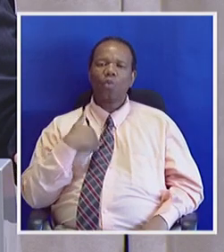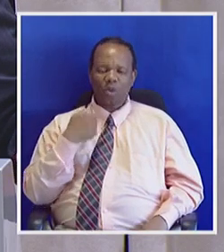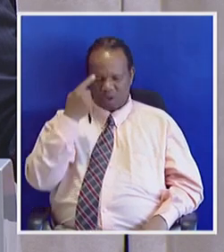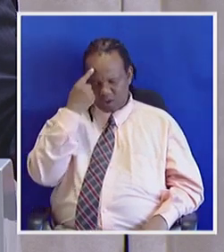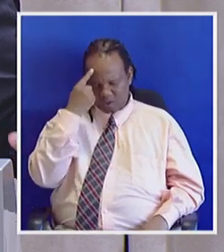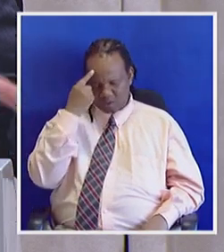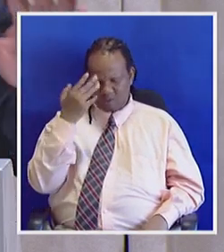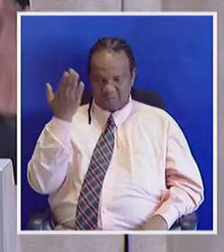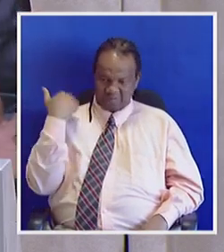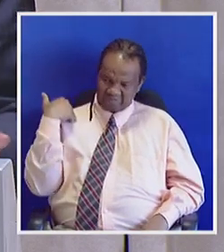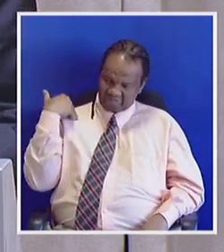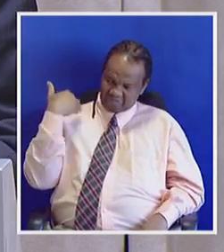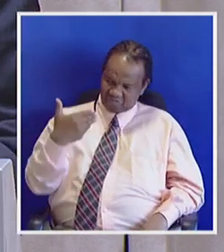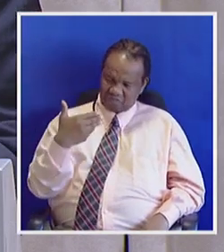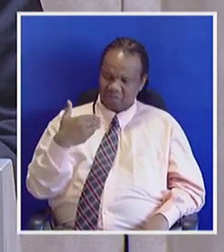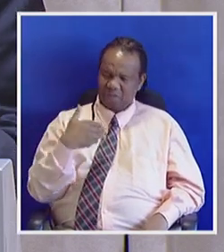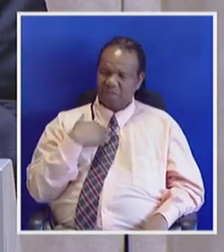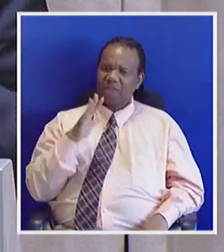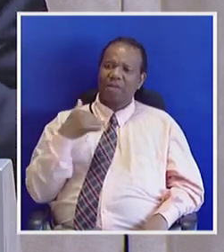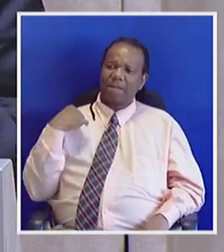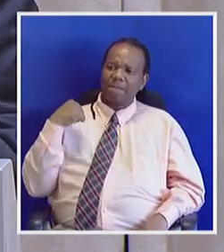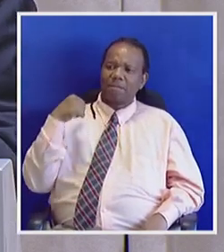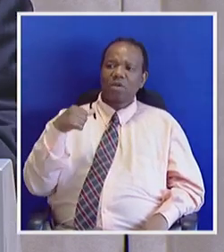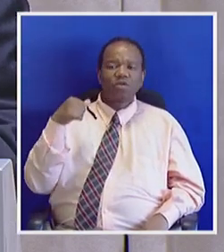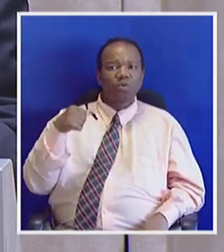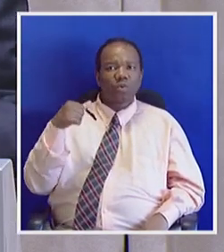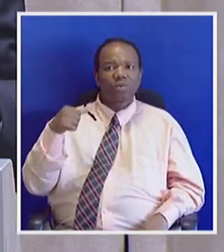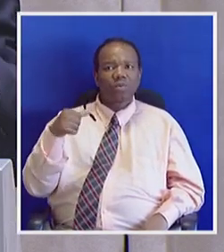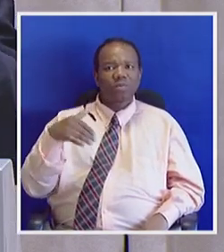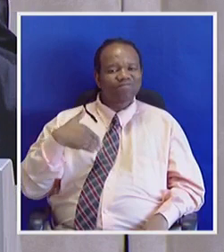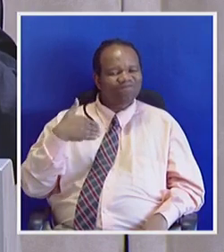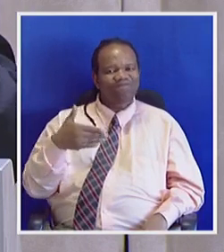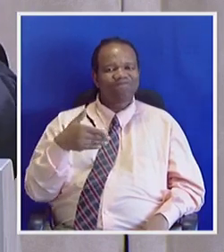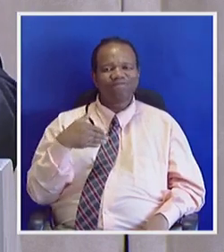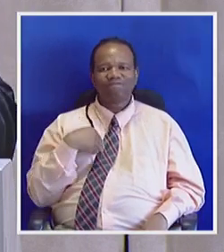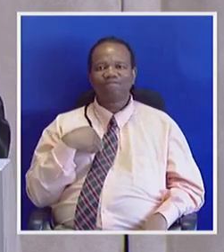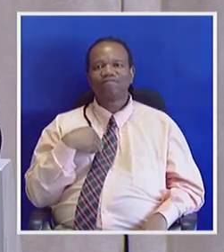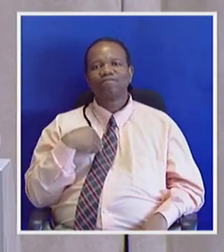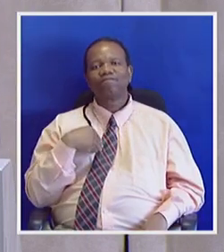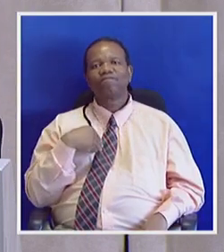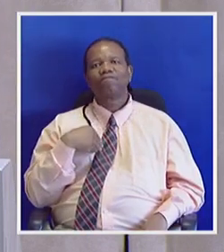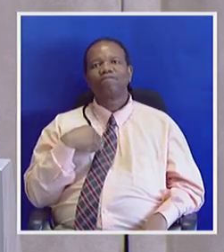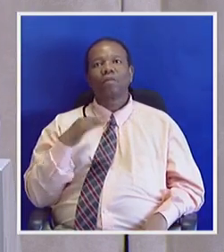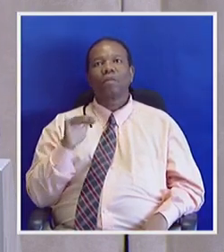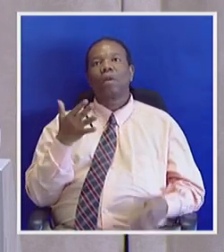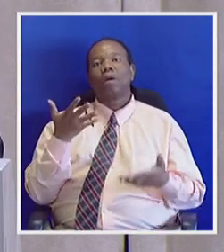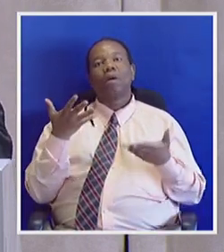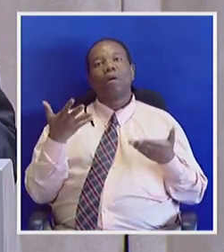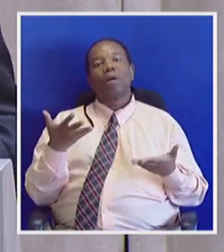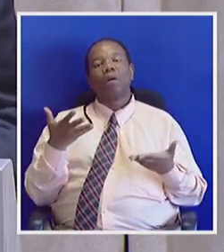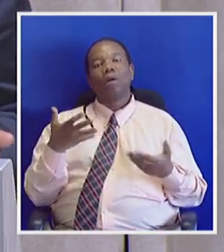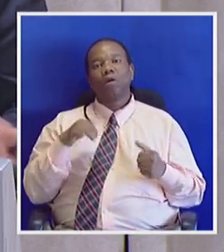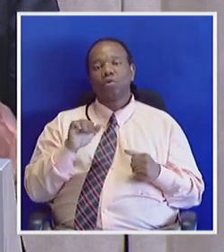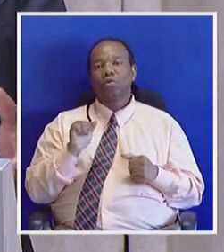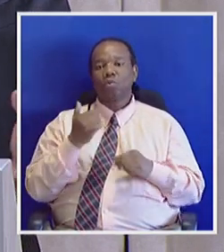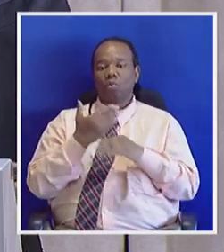historically. And that continues and that persists. And domestic workers are also very difficult